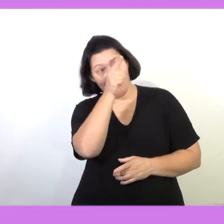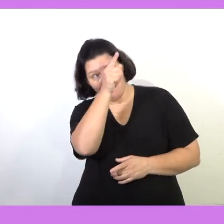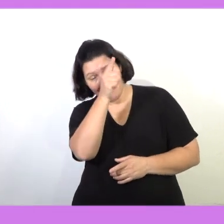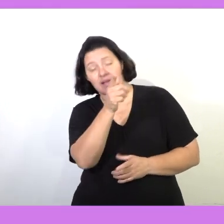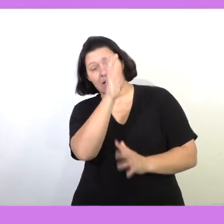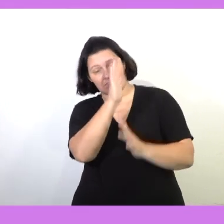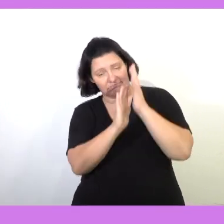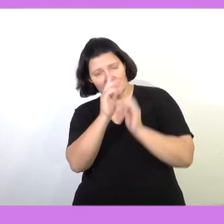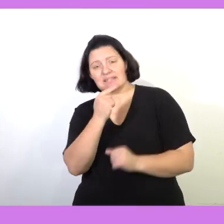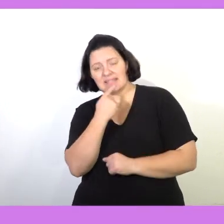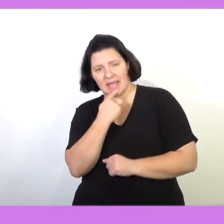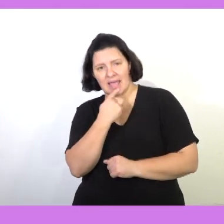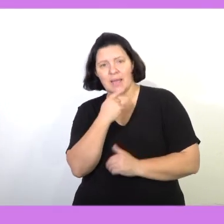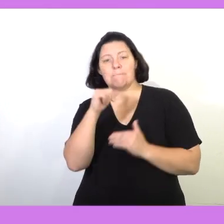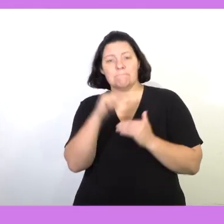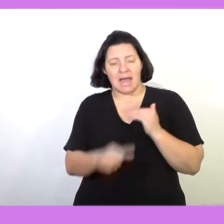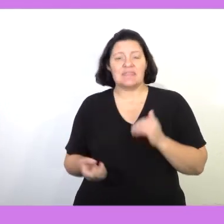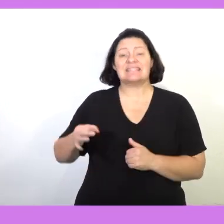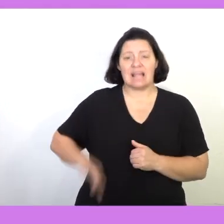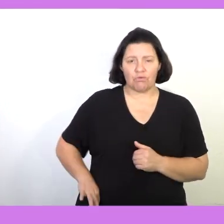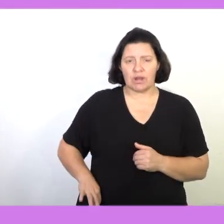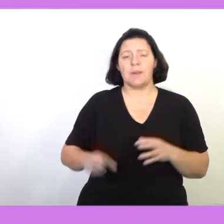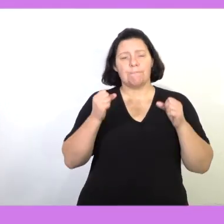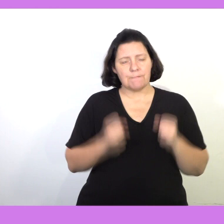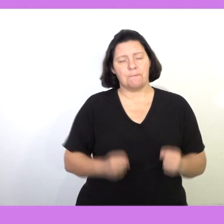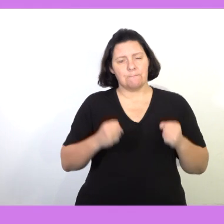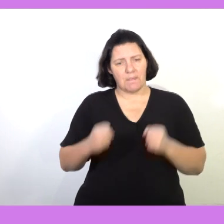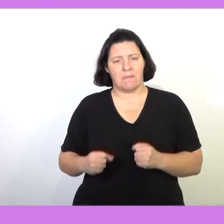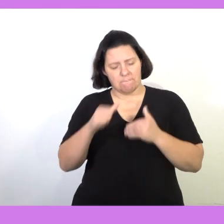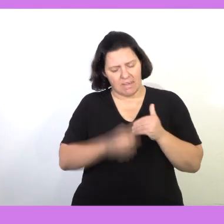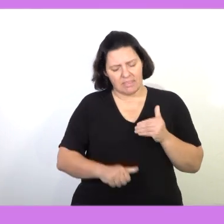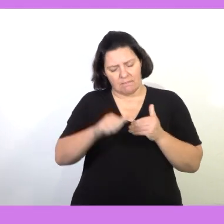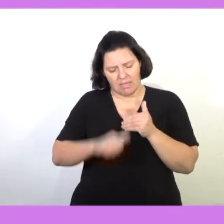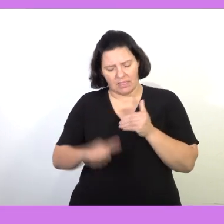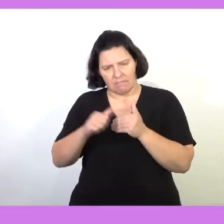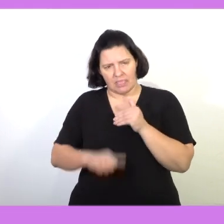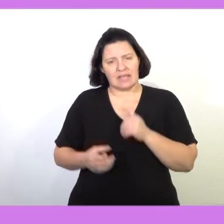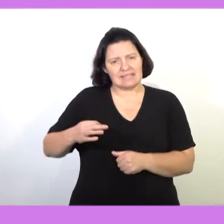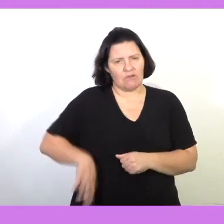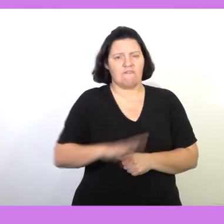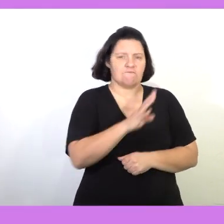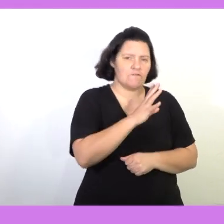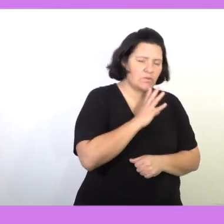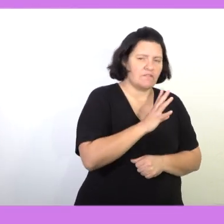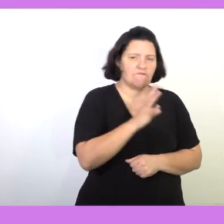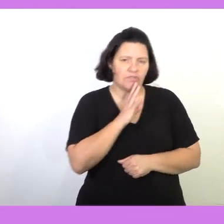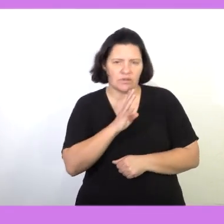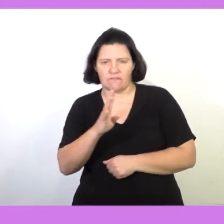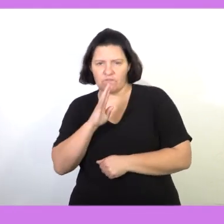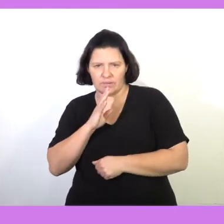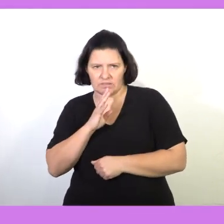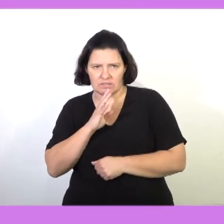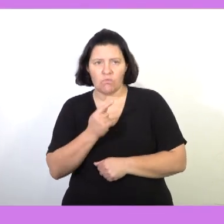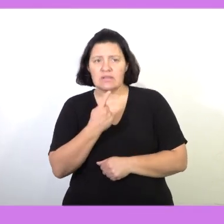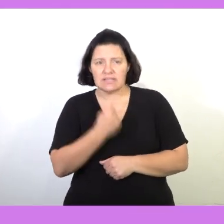the given statement, they said he will be working for 6 months and each month Tshepi will be getting 4,000 rand. So